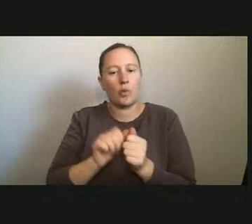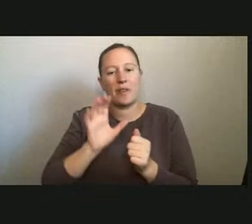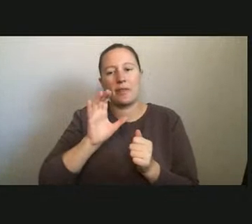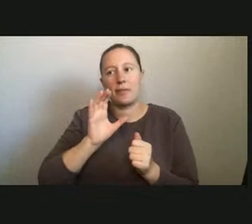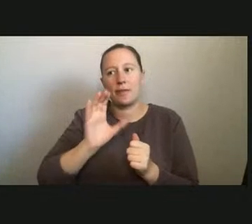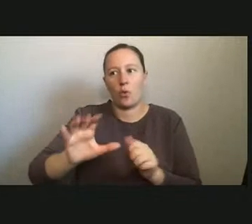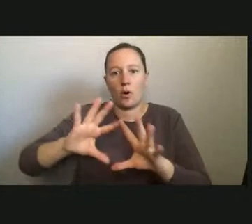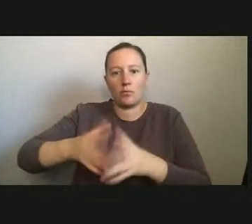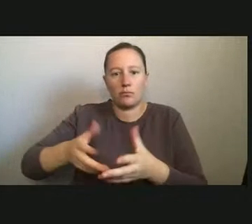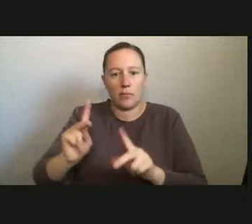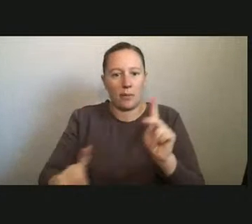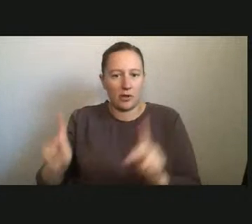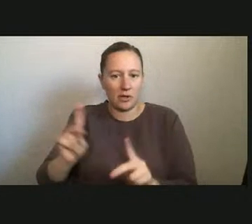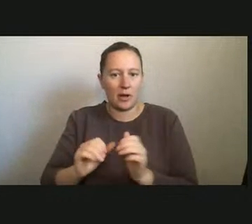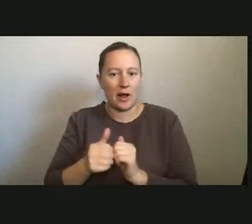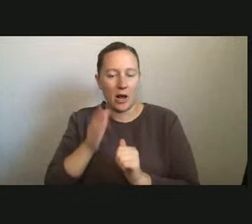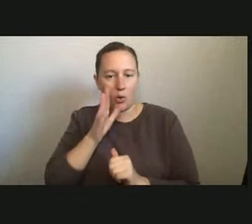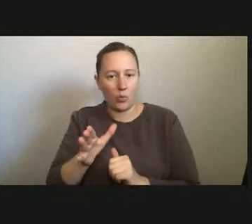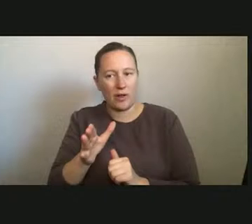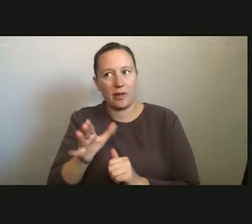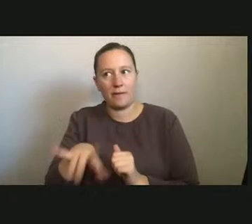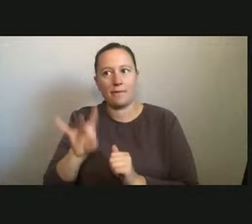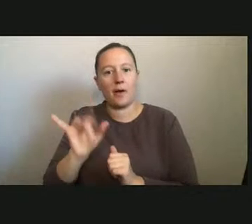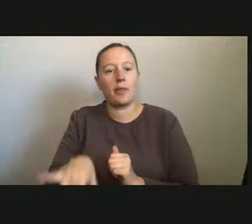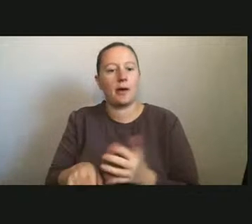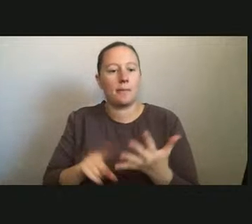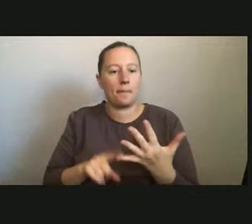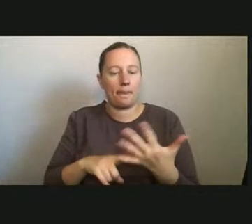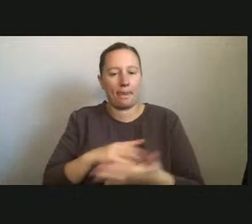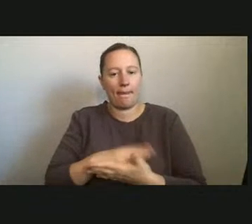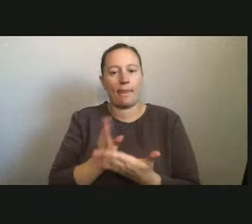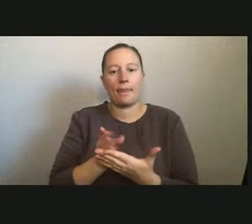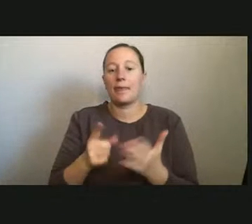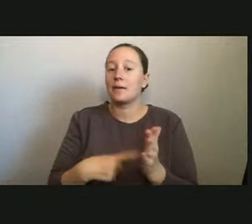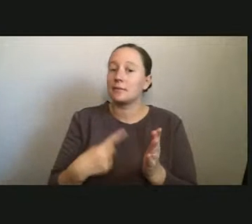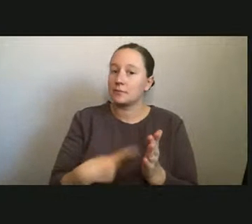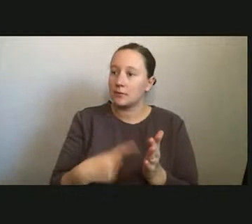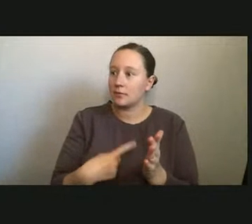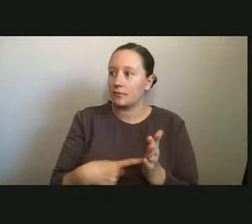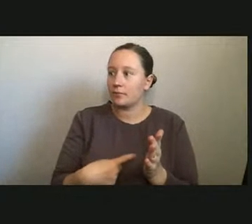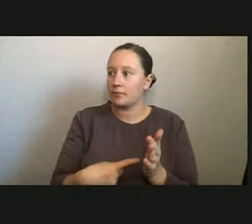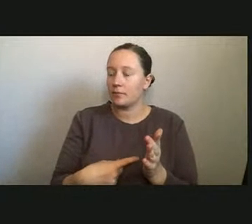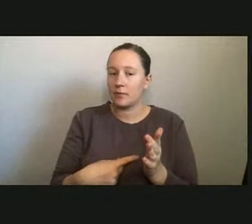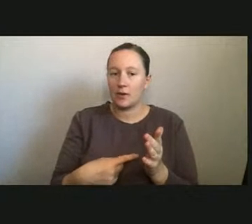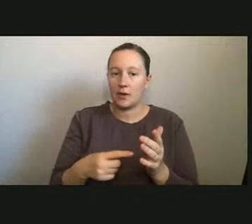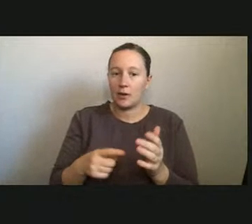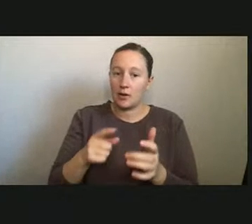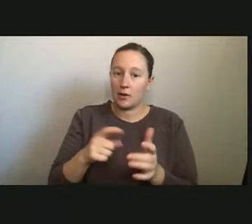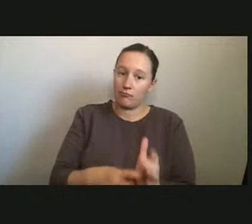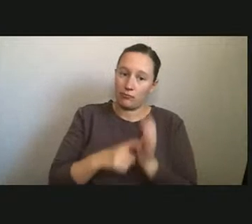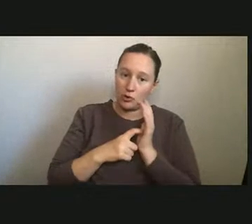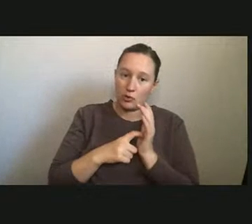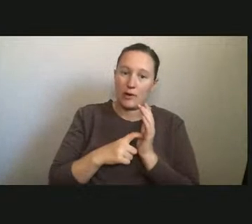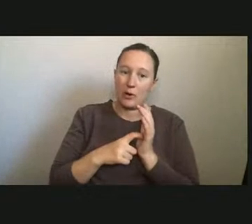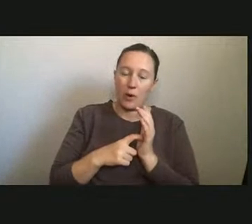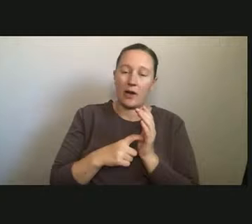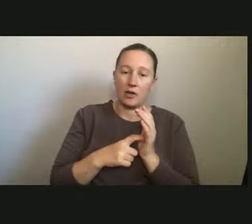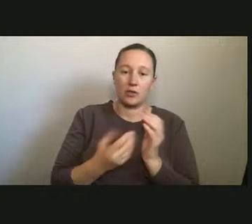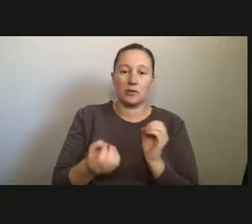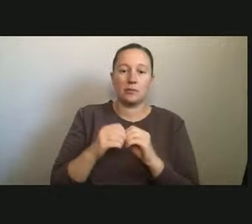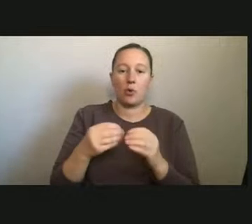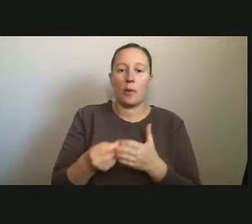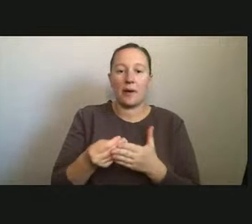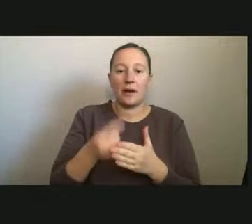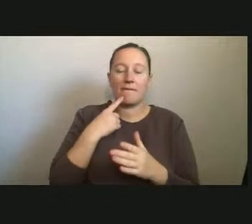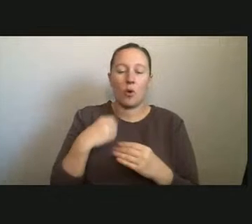get that. And then finally, budget. Sometimes it may cost more money to include certain groups. You may need to